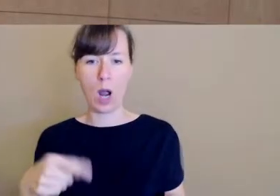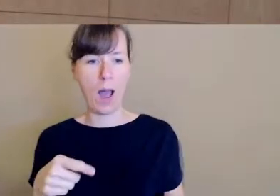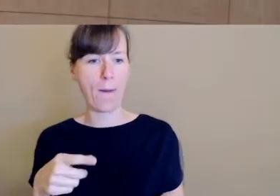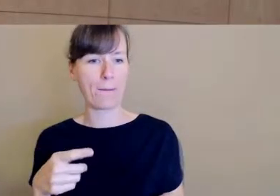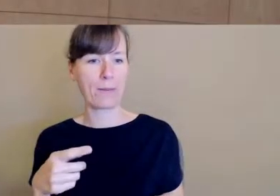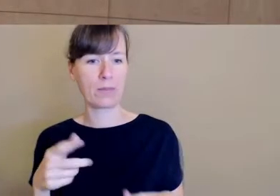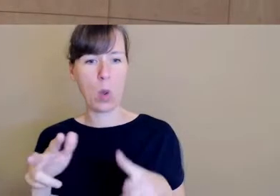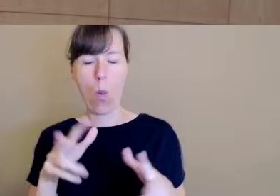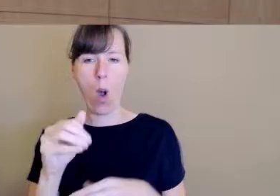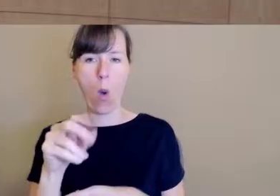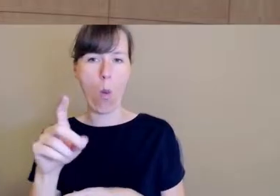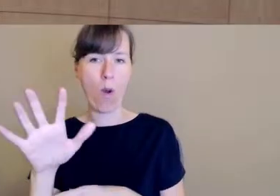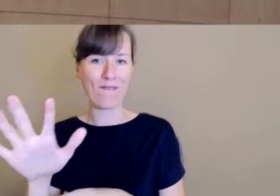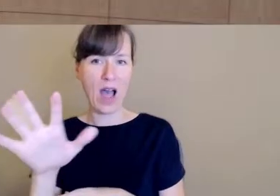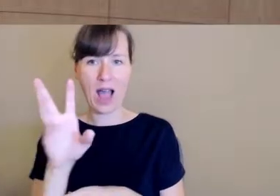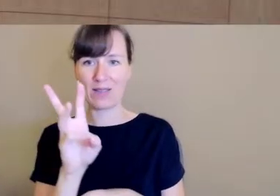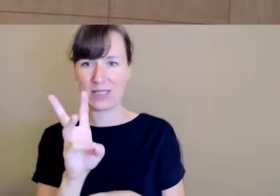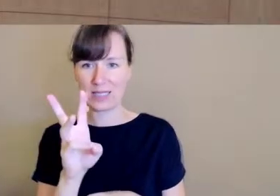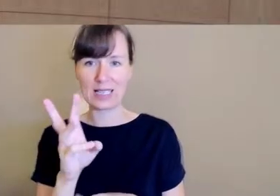and and get to meet the